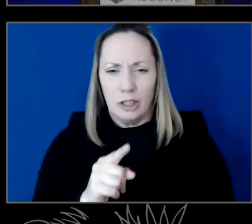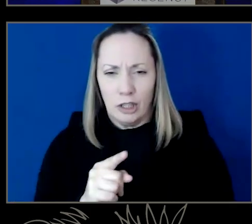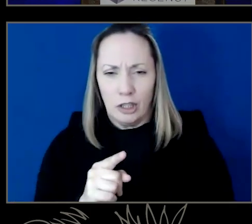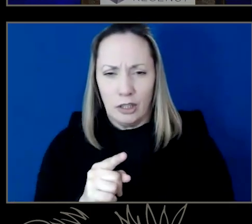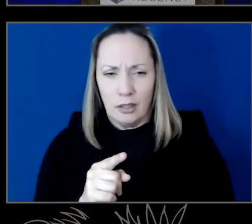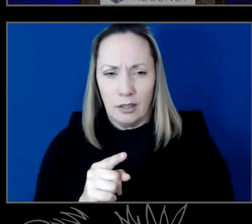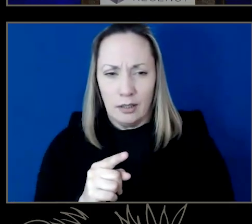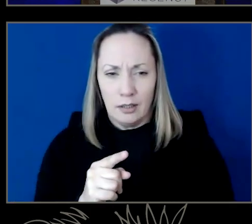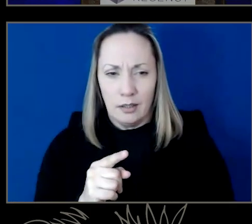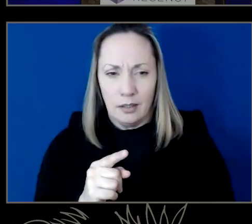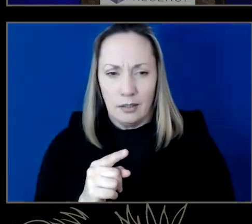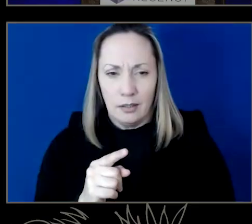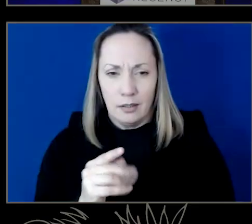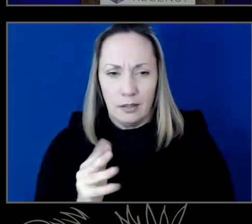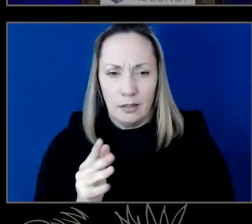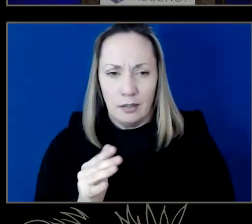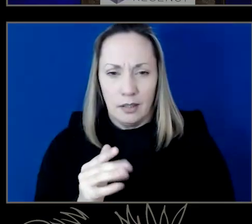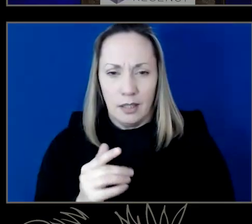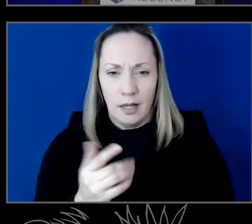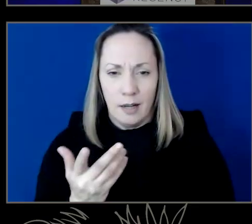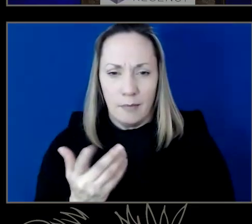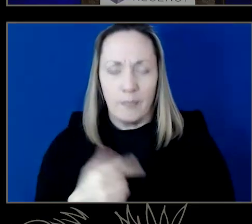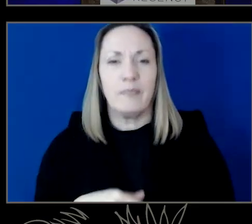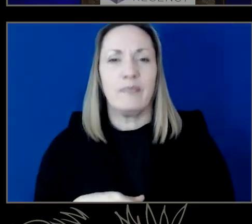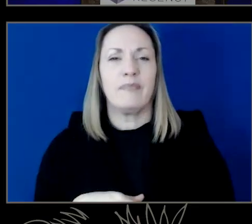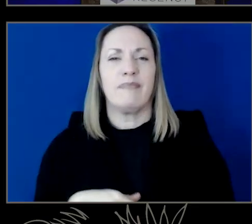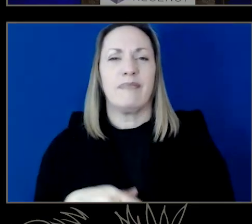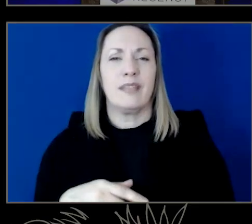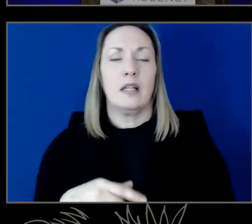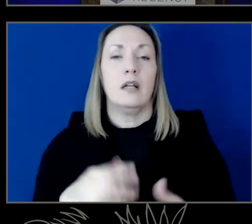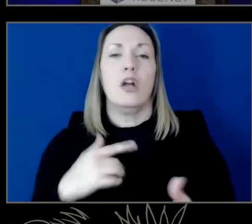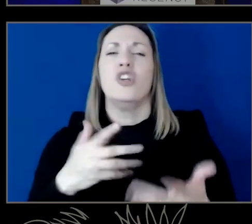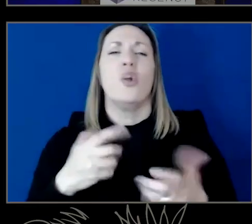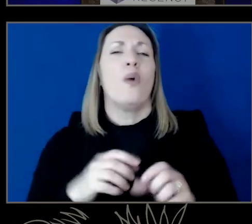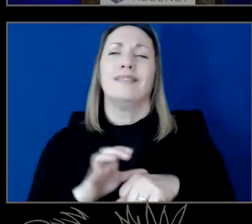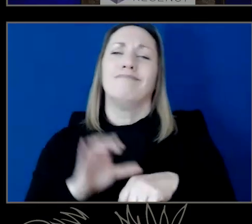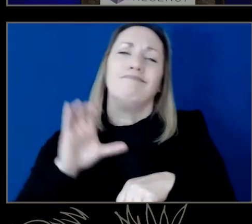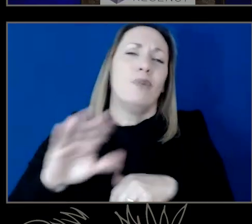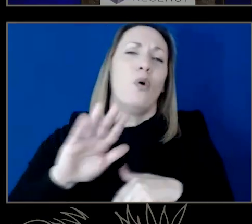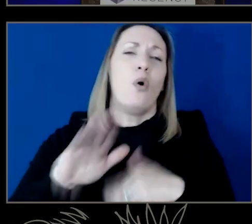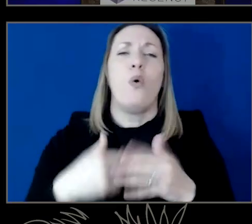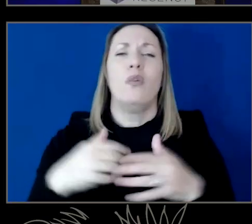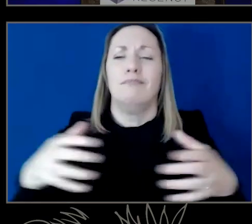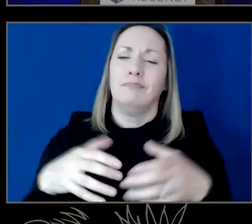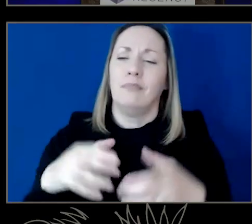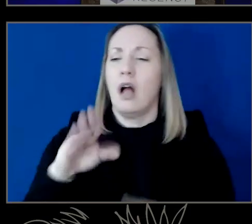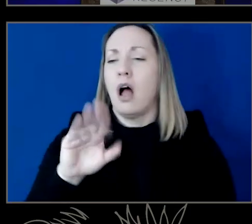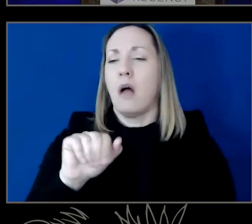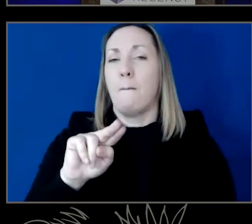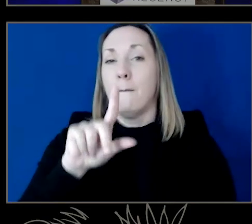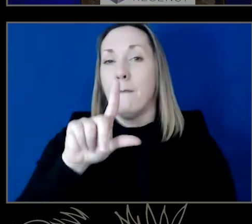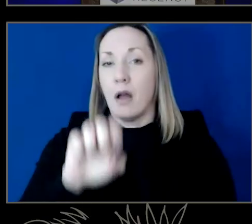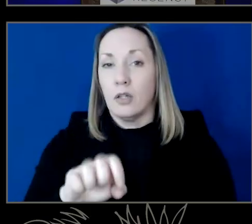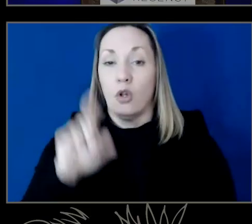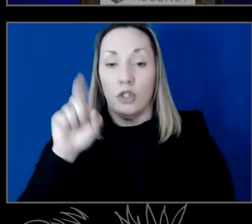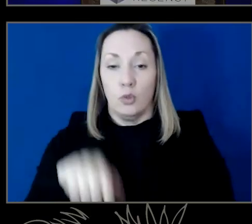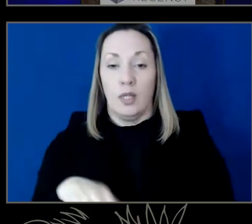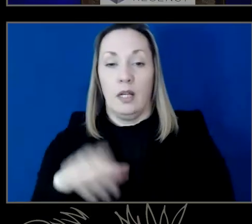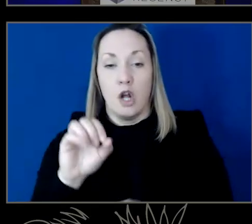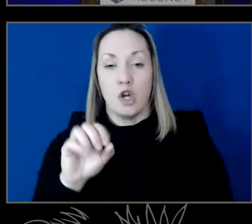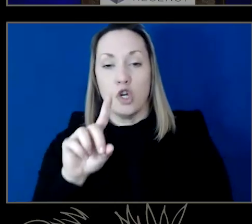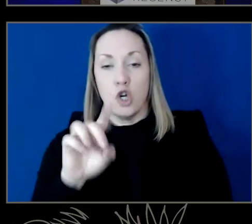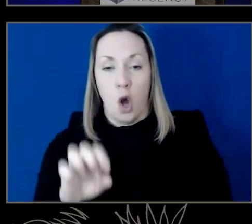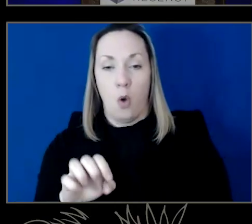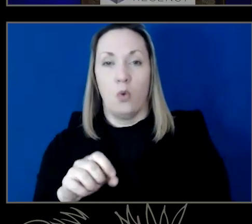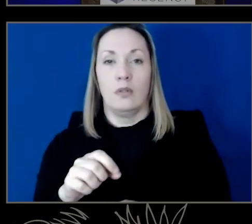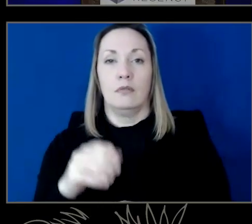is because you need separate files to do code splitting. You don't want to send your entire bundle, you don't want to send your entire app to the user. You need a code split, and so it's a really easy way to